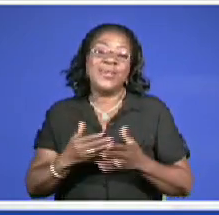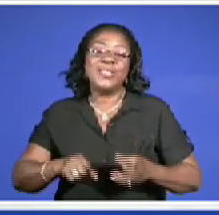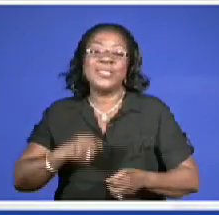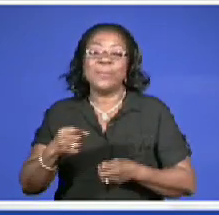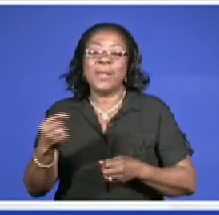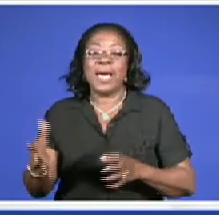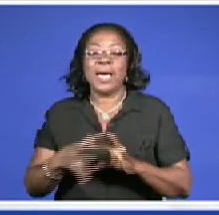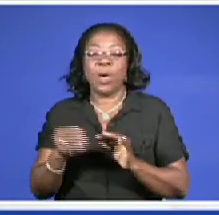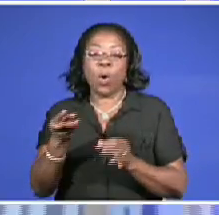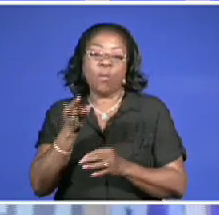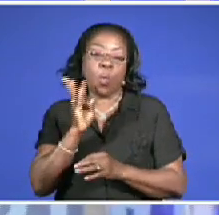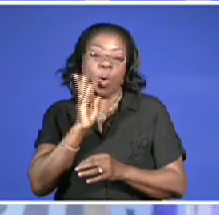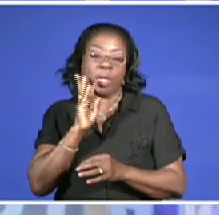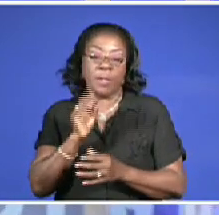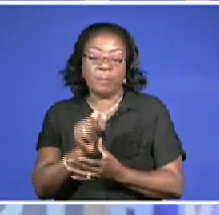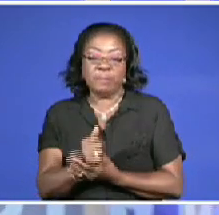water.